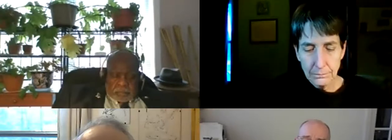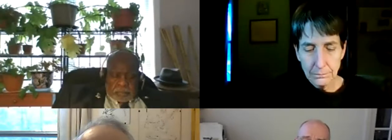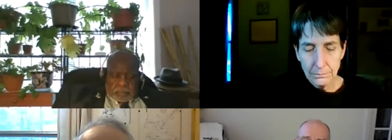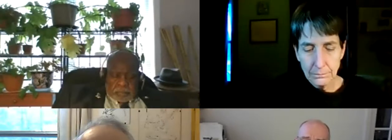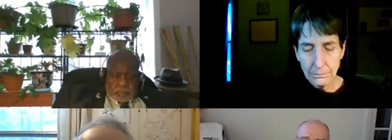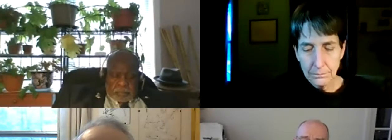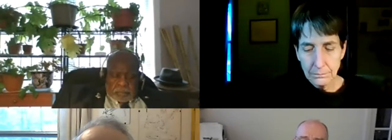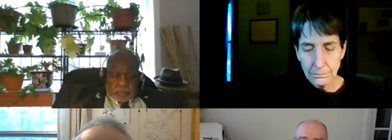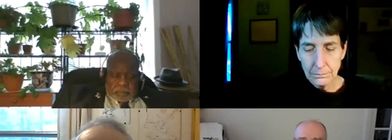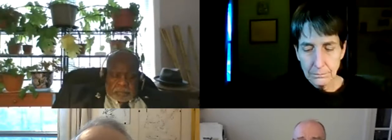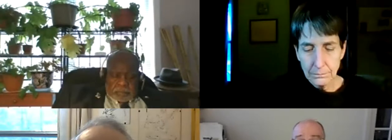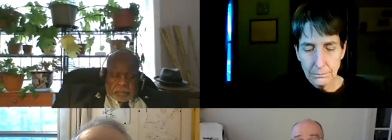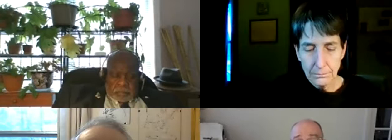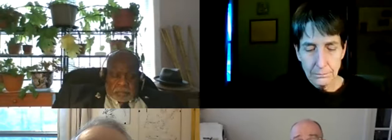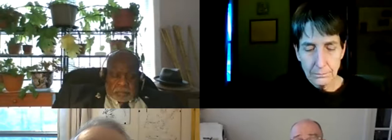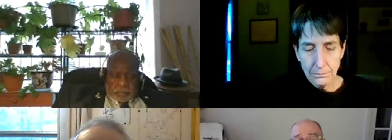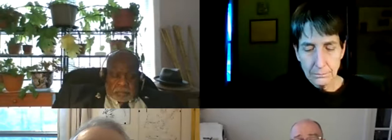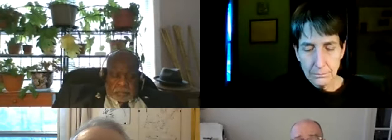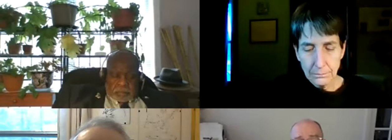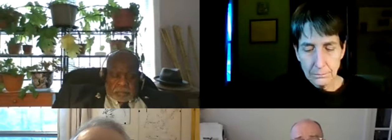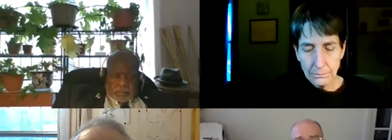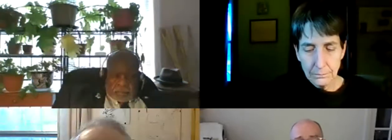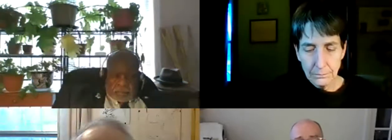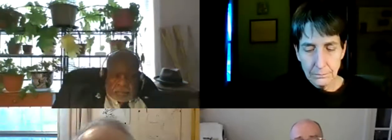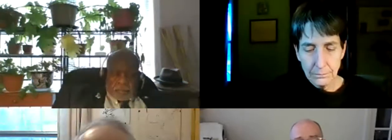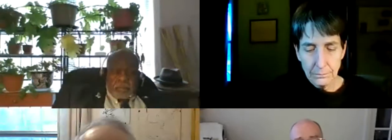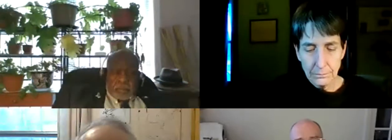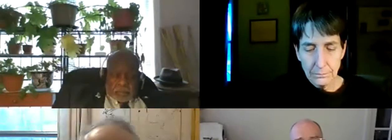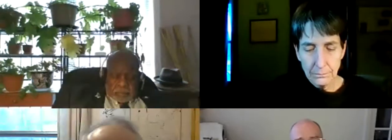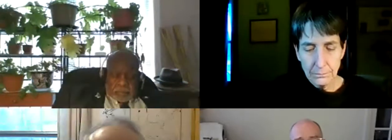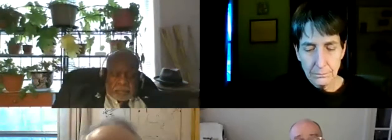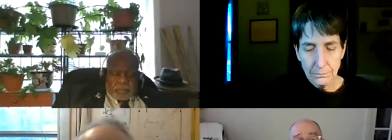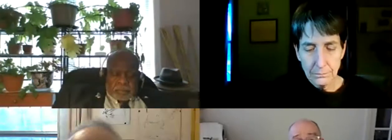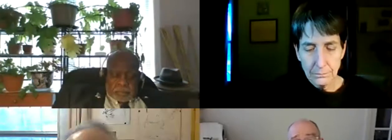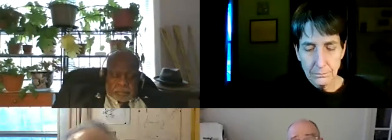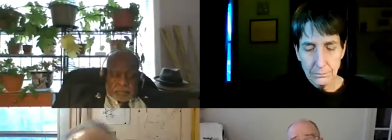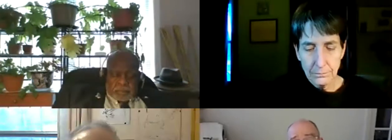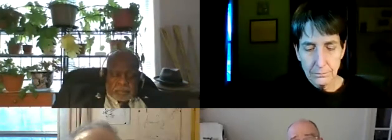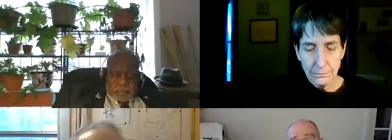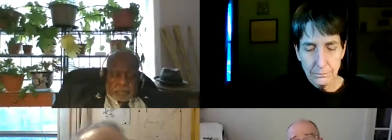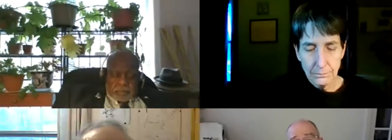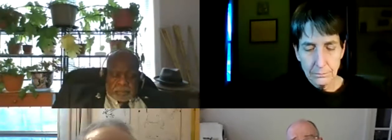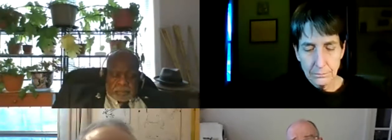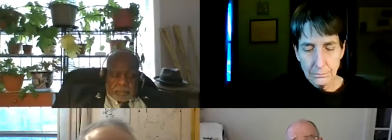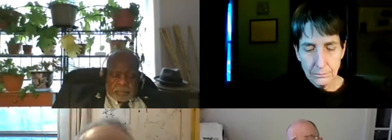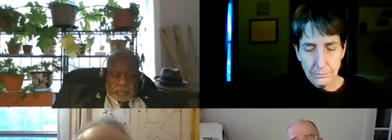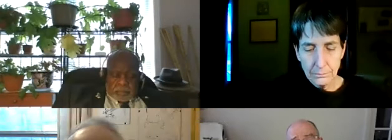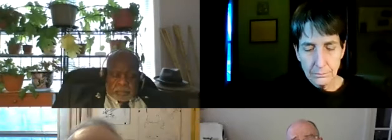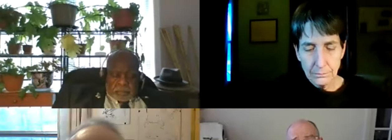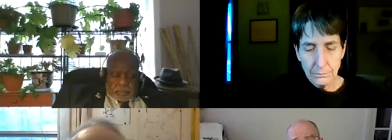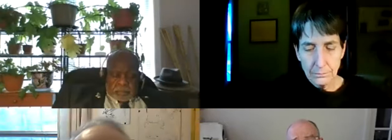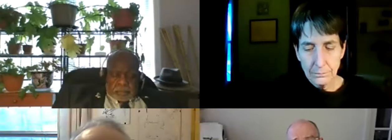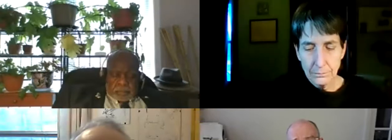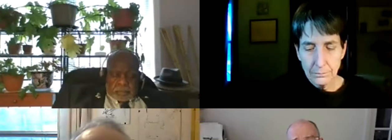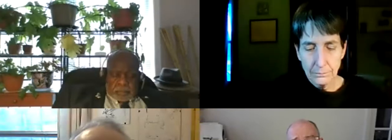that. And so every year Vermont did an annual point in time and estimated there were about 1,100 people who were homeless